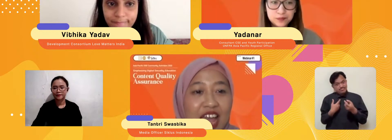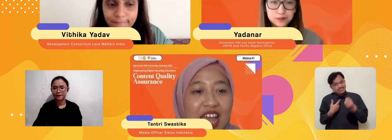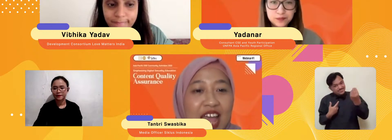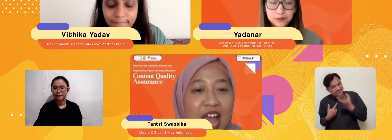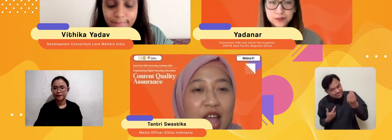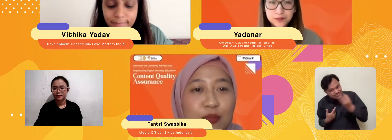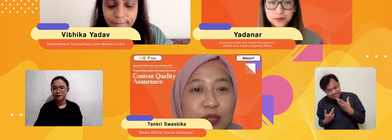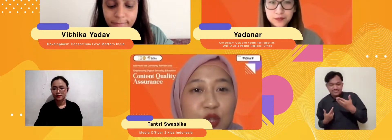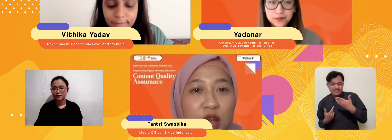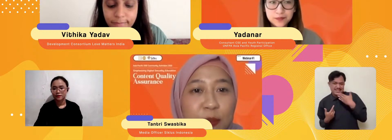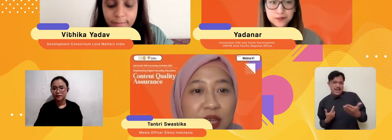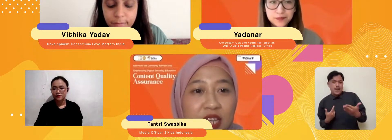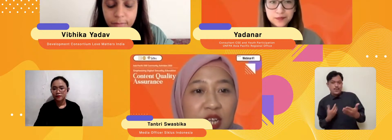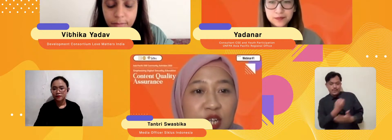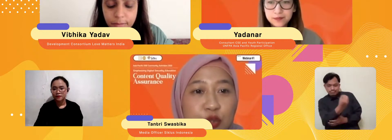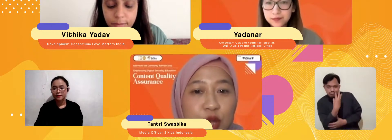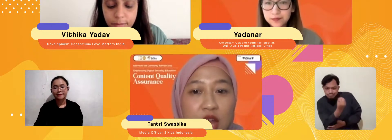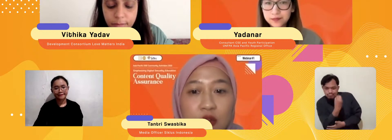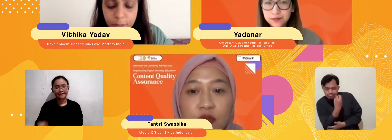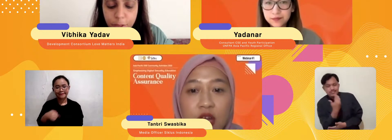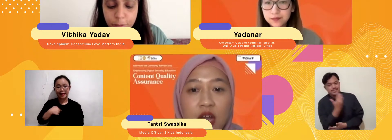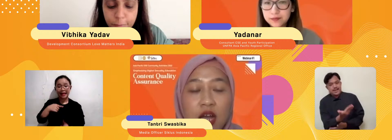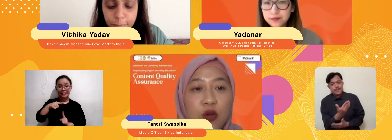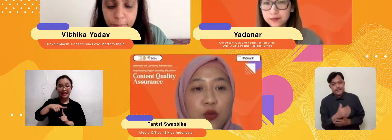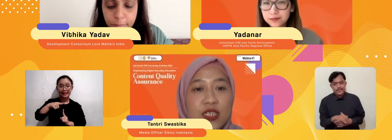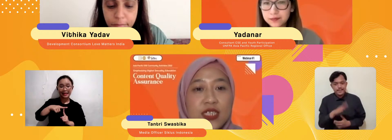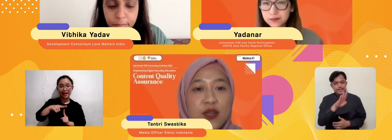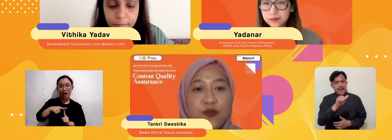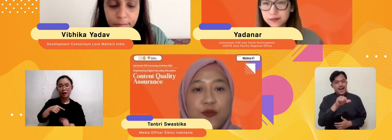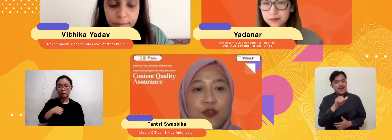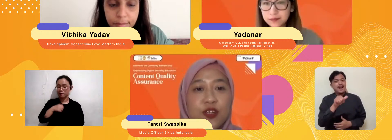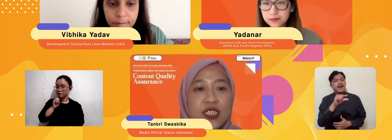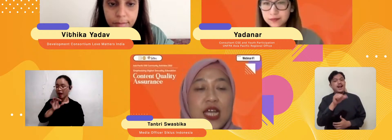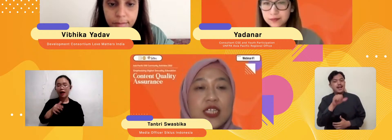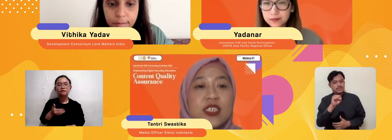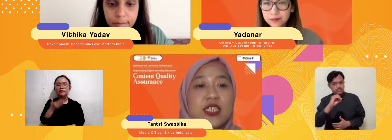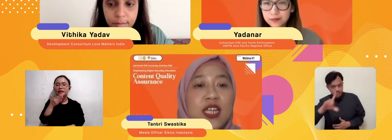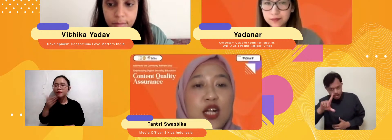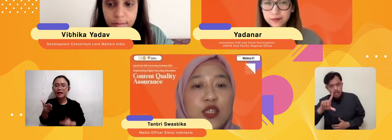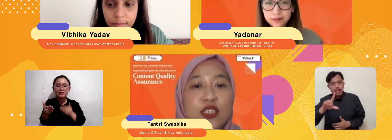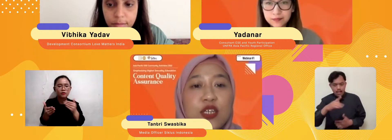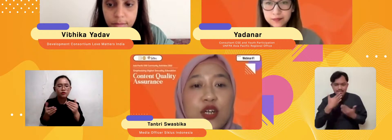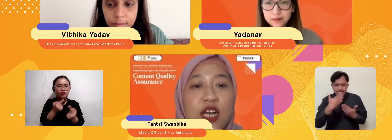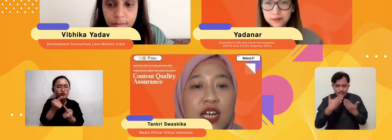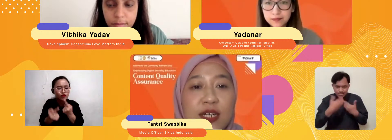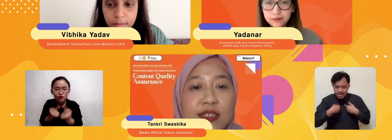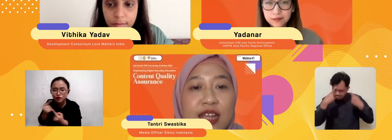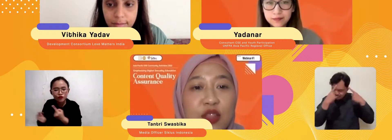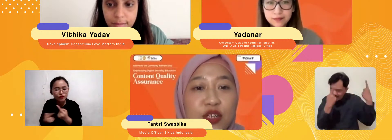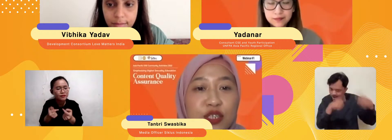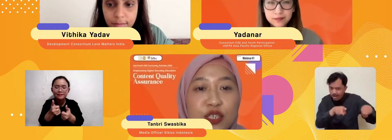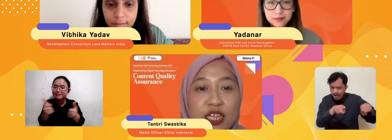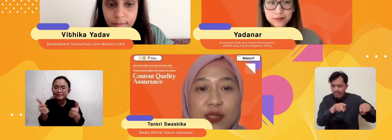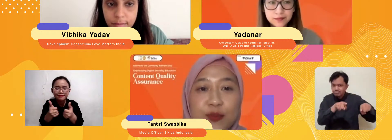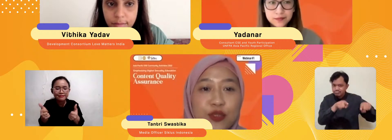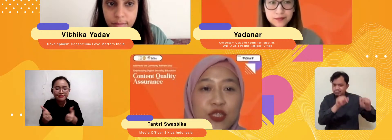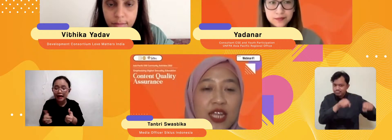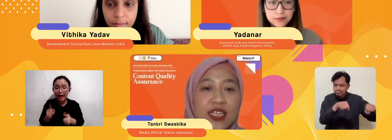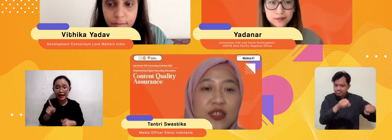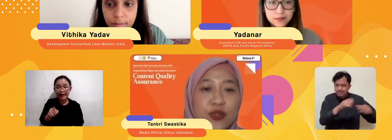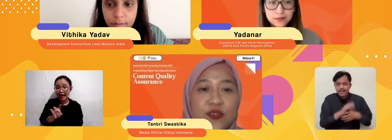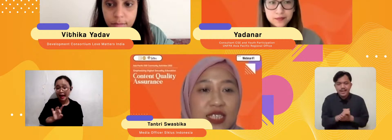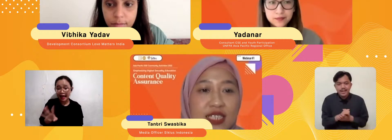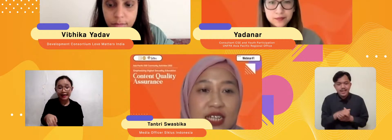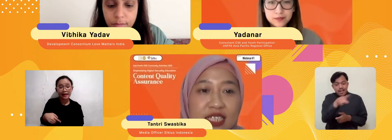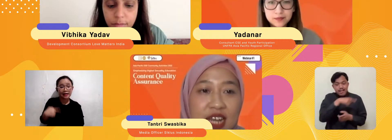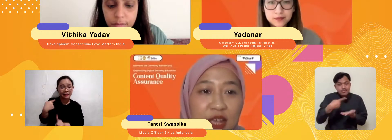Yeah, I'm so happy here to have a fruitful discussion, and also another input,